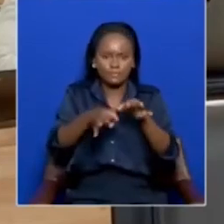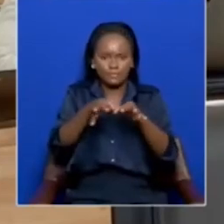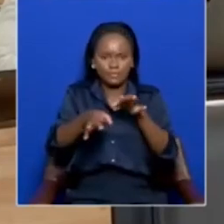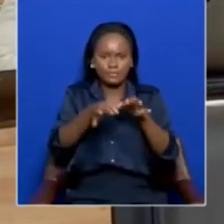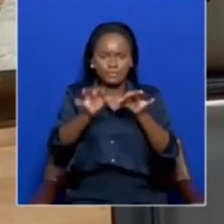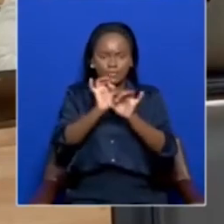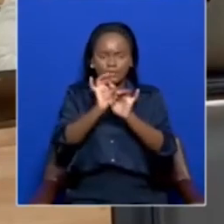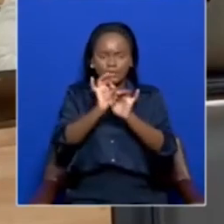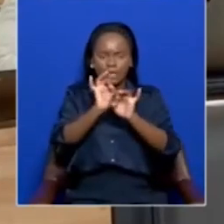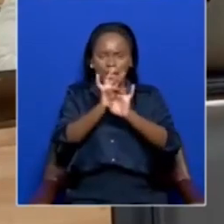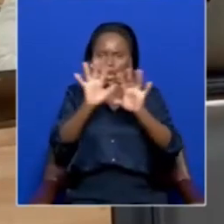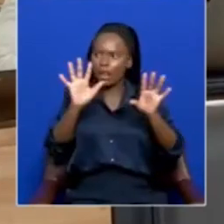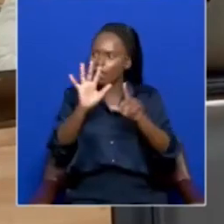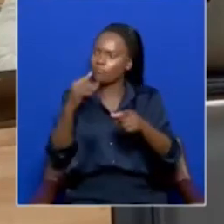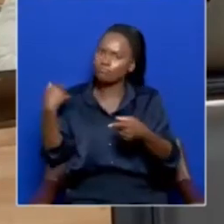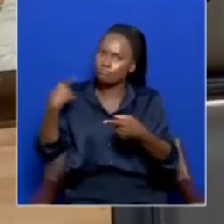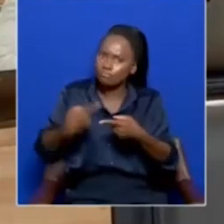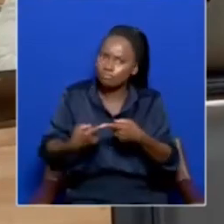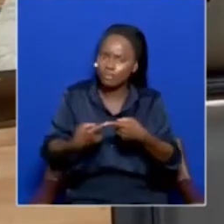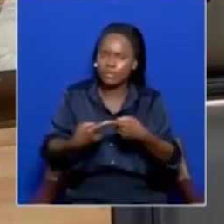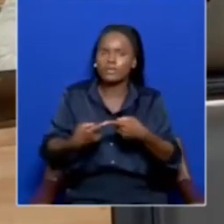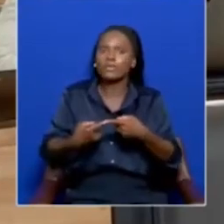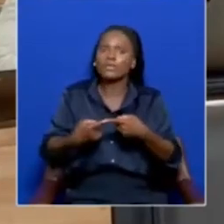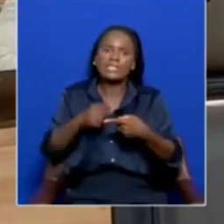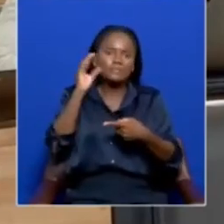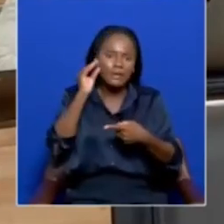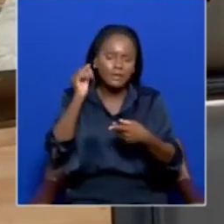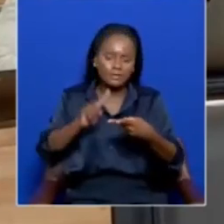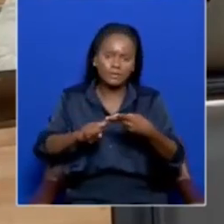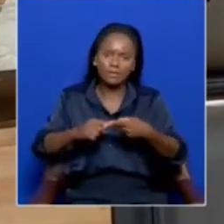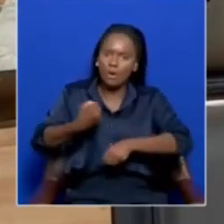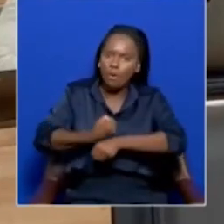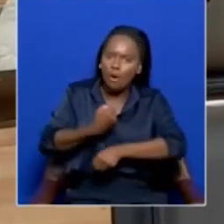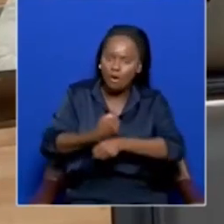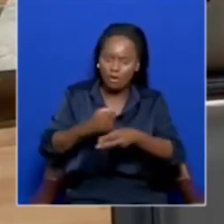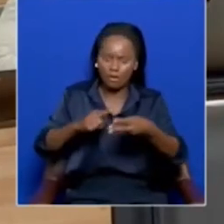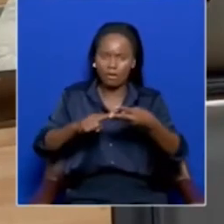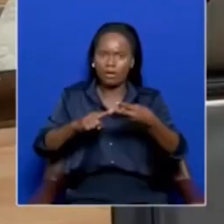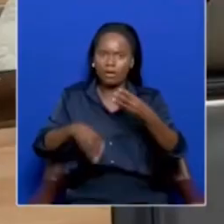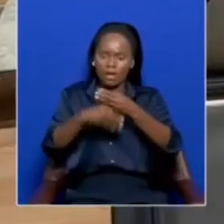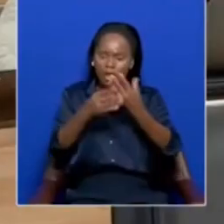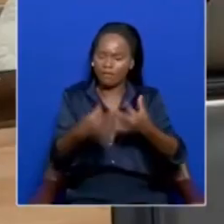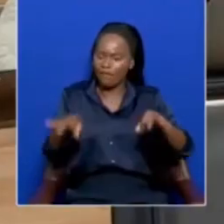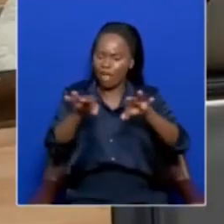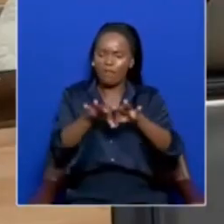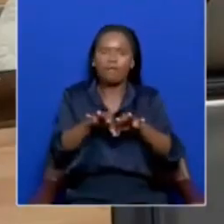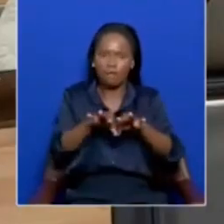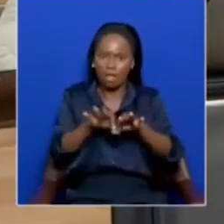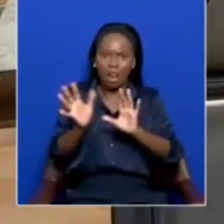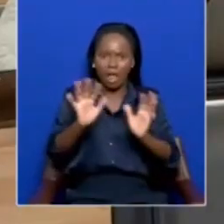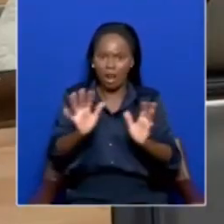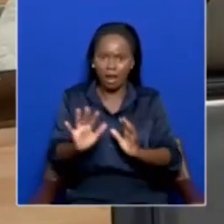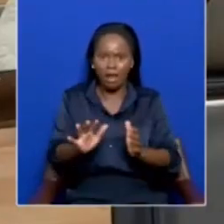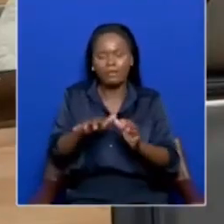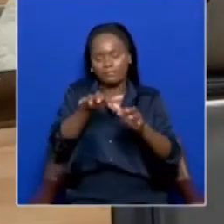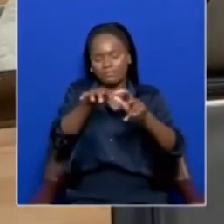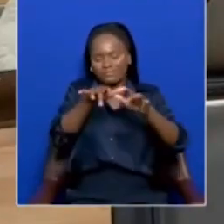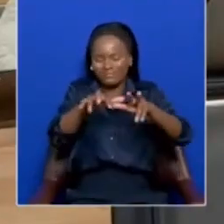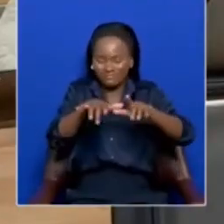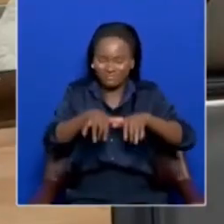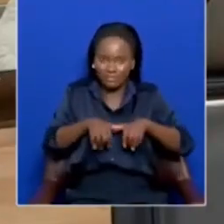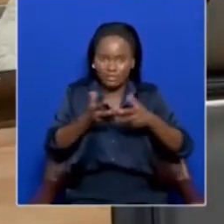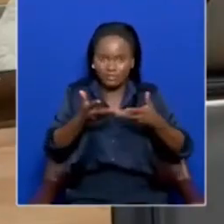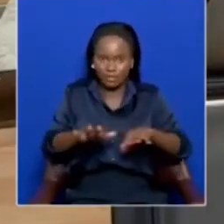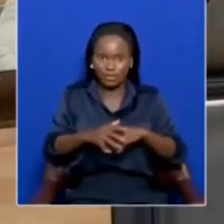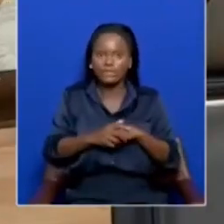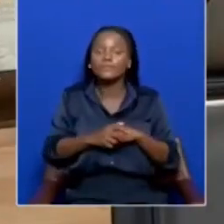experience in the SAPS and my contribution and all that. That can be the email is attached